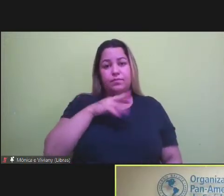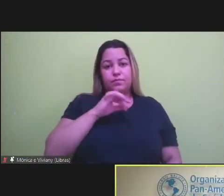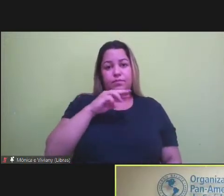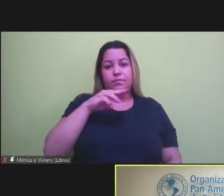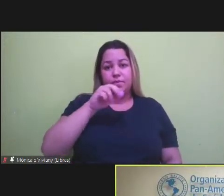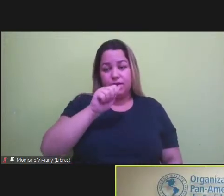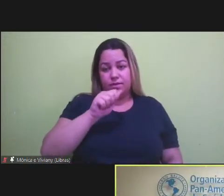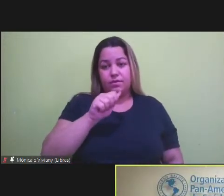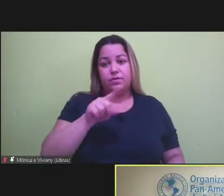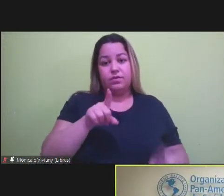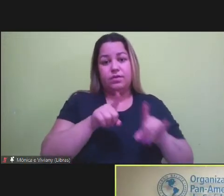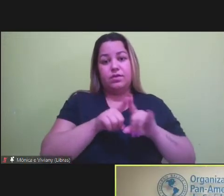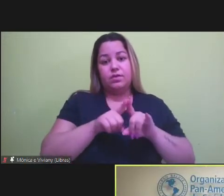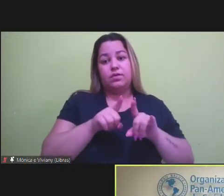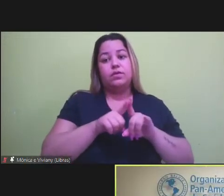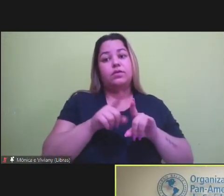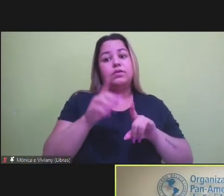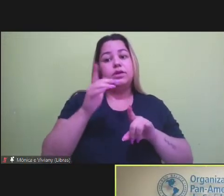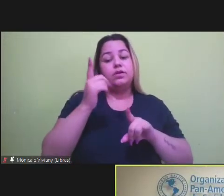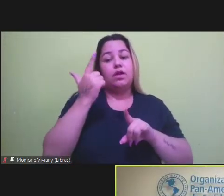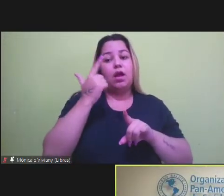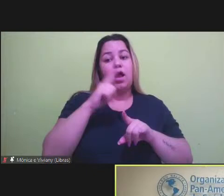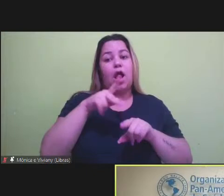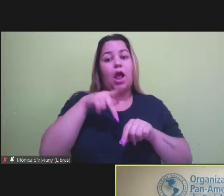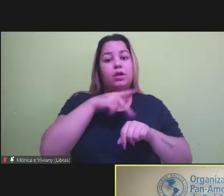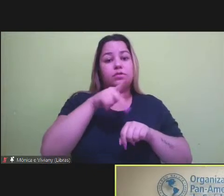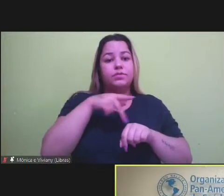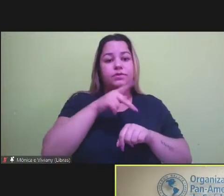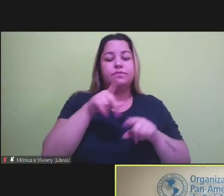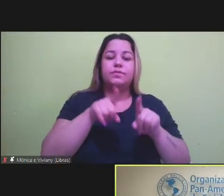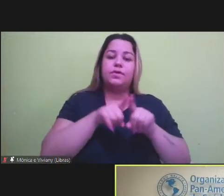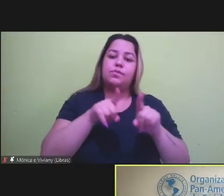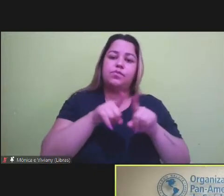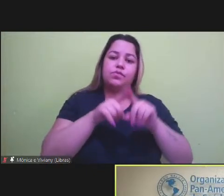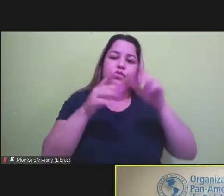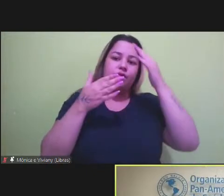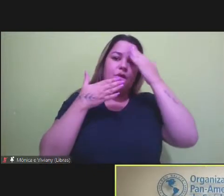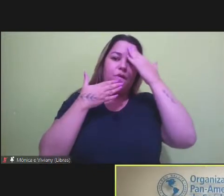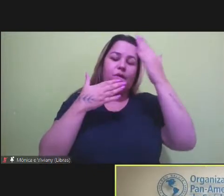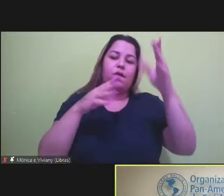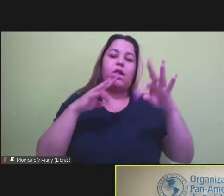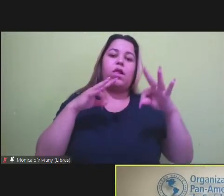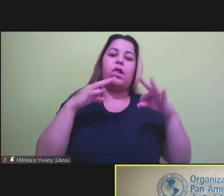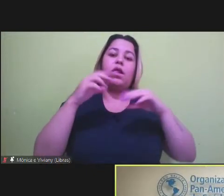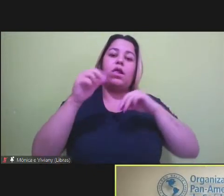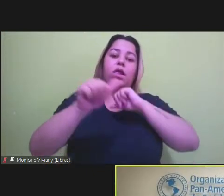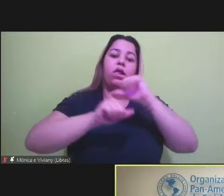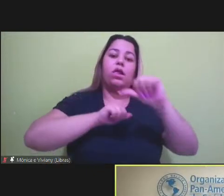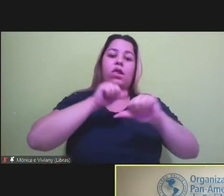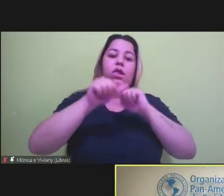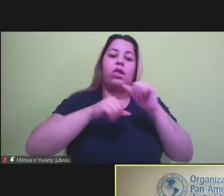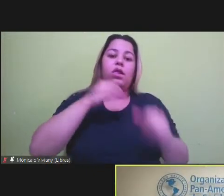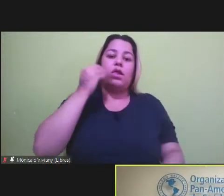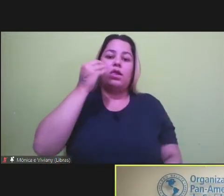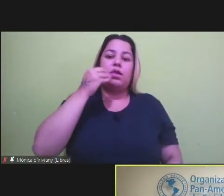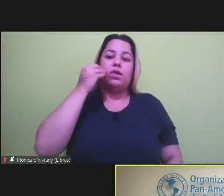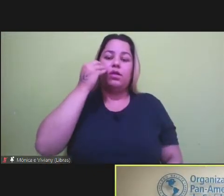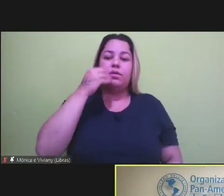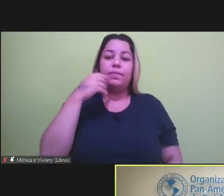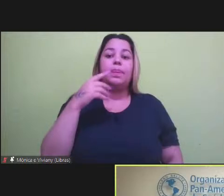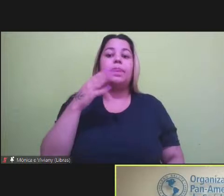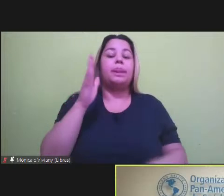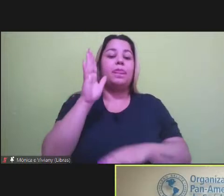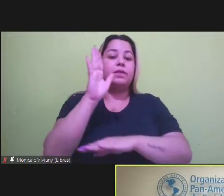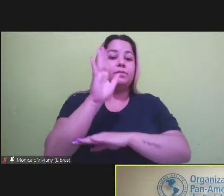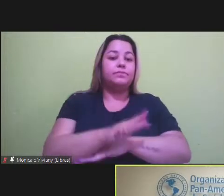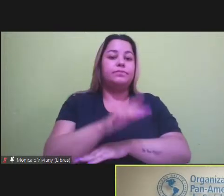health care, be it in a national level or an international level. We also thank for all the exchanges of experiences that